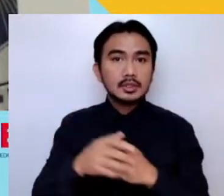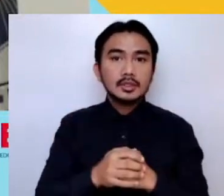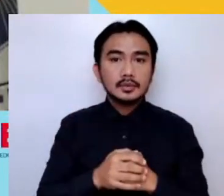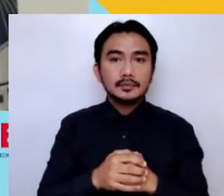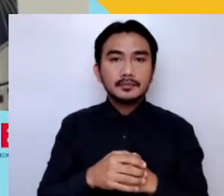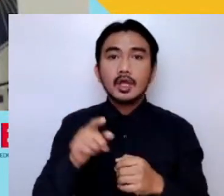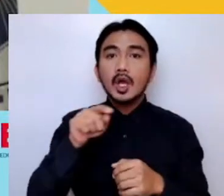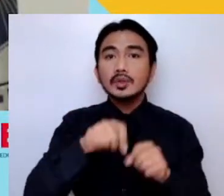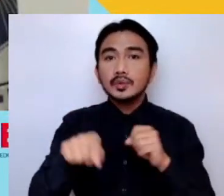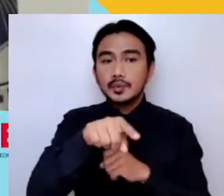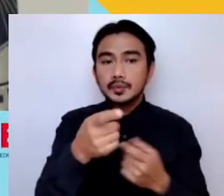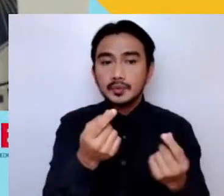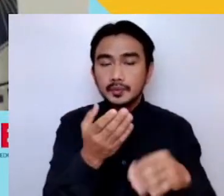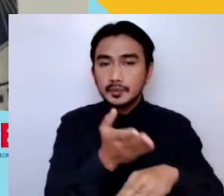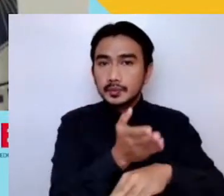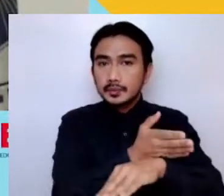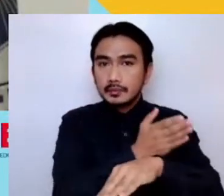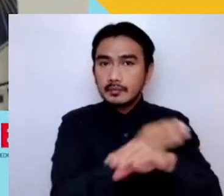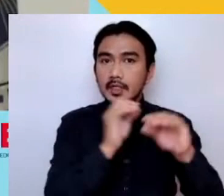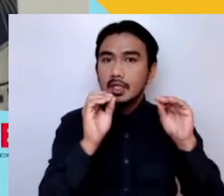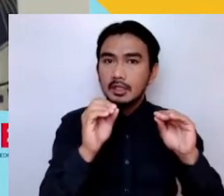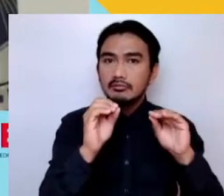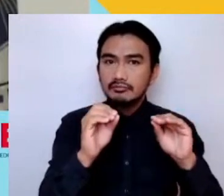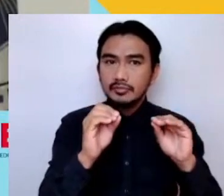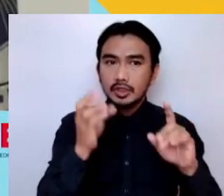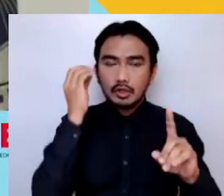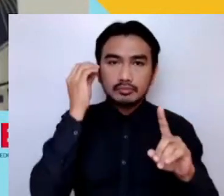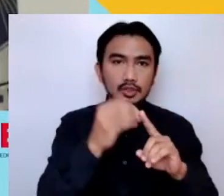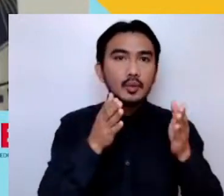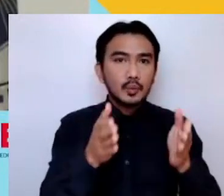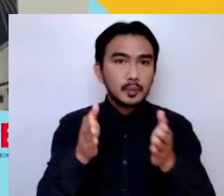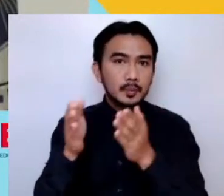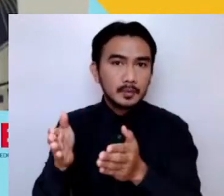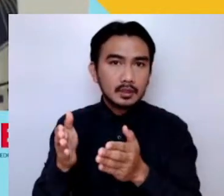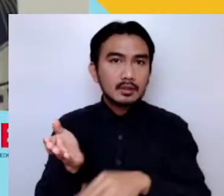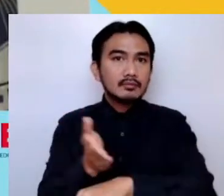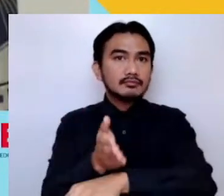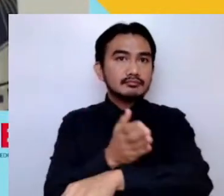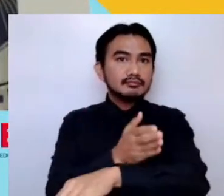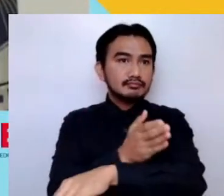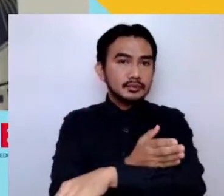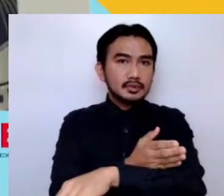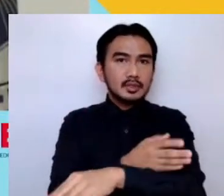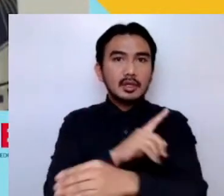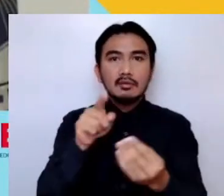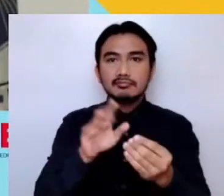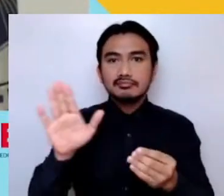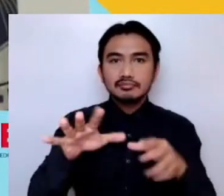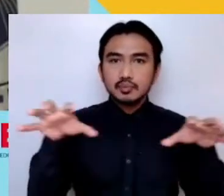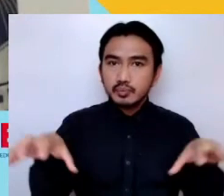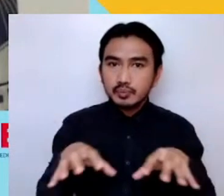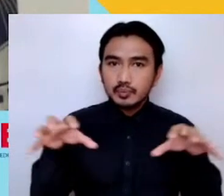your existing teaching competencies and strategies to further enhance your teaching practice. And to